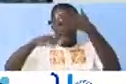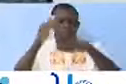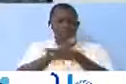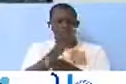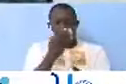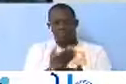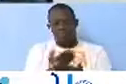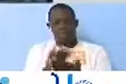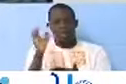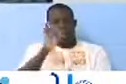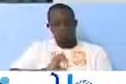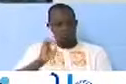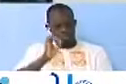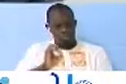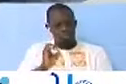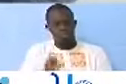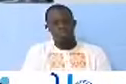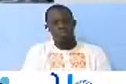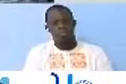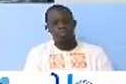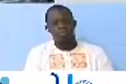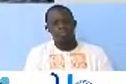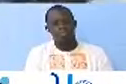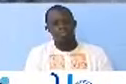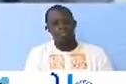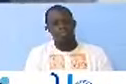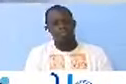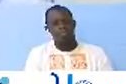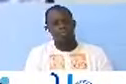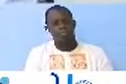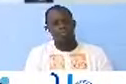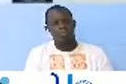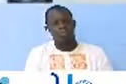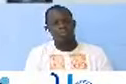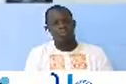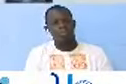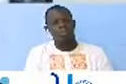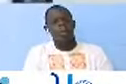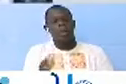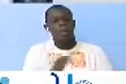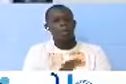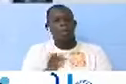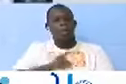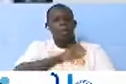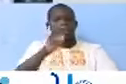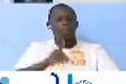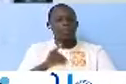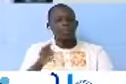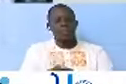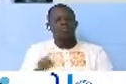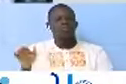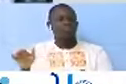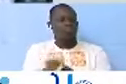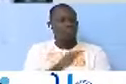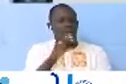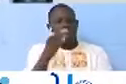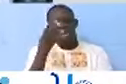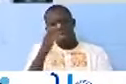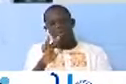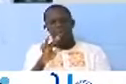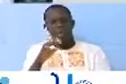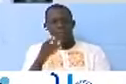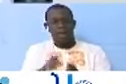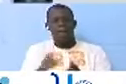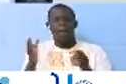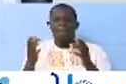So ngaje jeu farinte kuma xamara ni lelu wolo. That place was full as if you had a